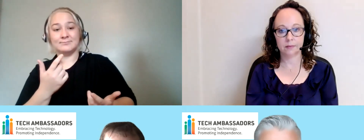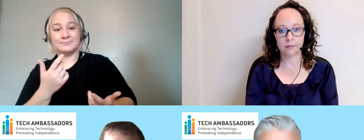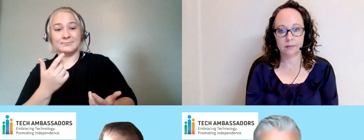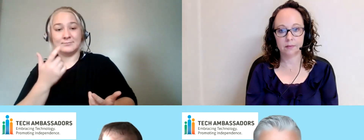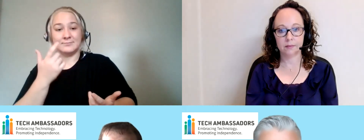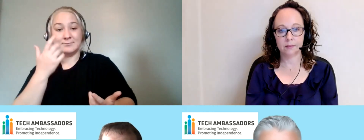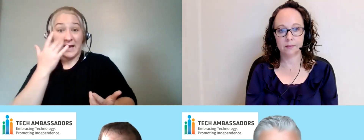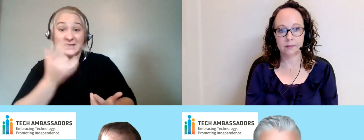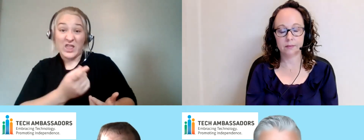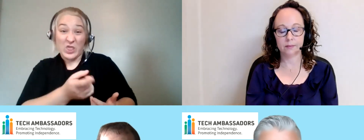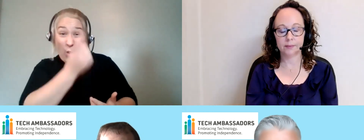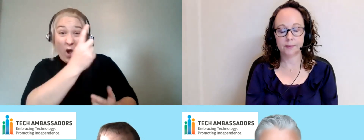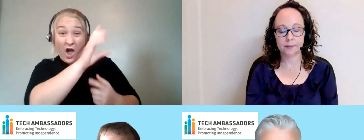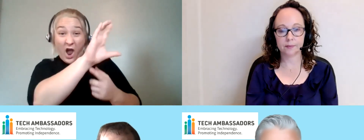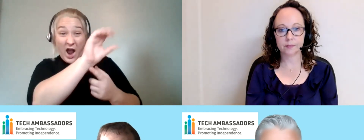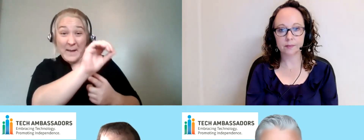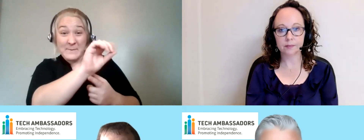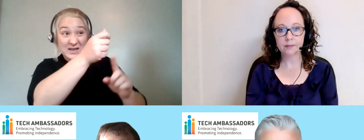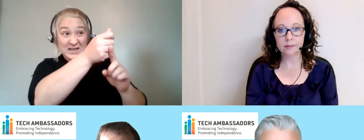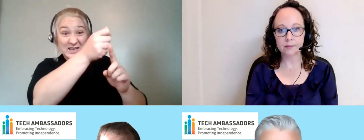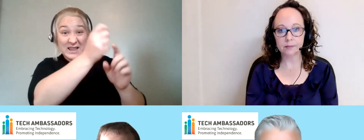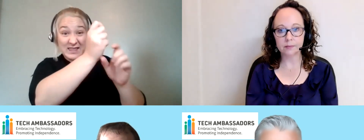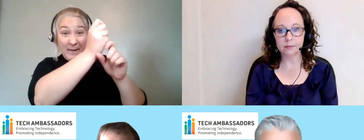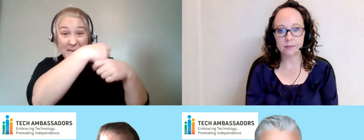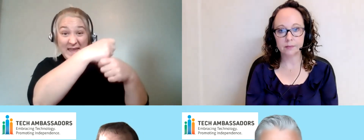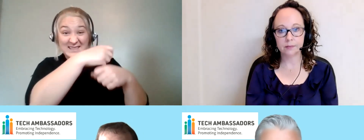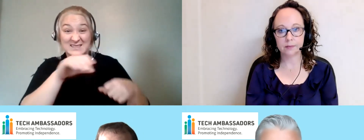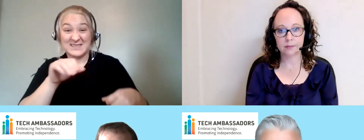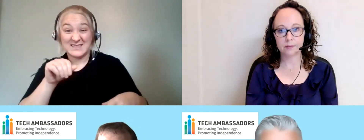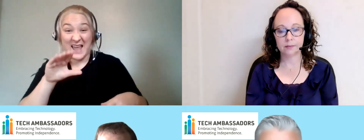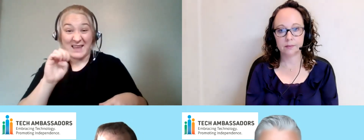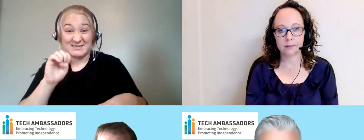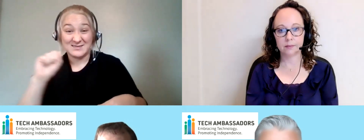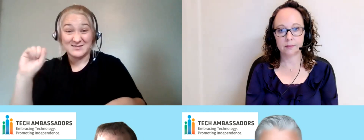one company that makes it.